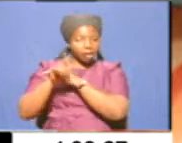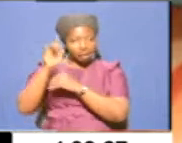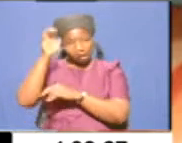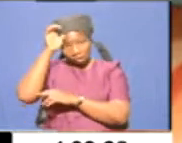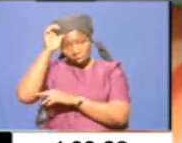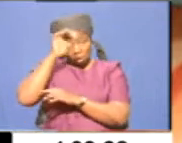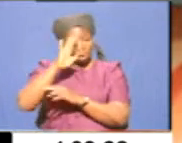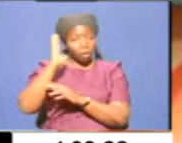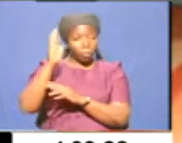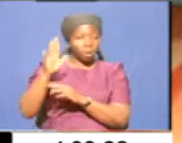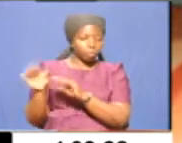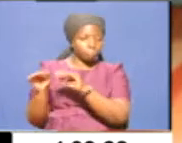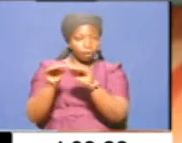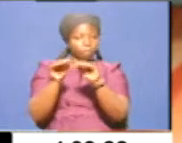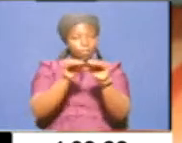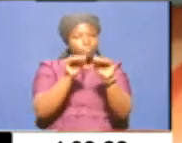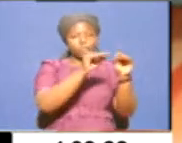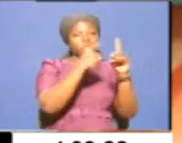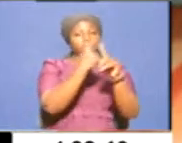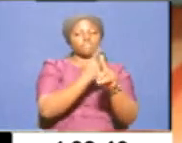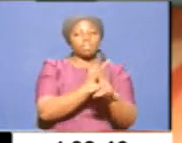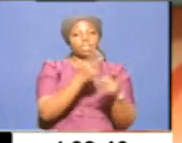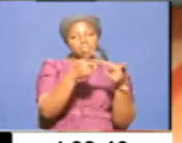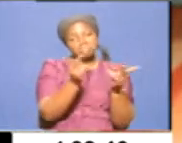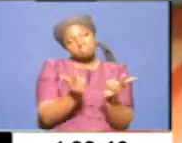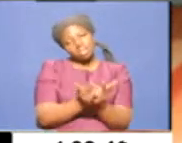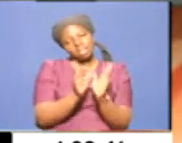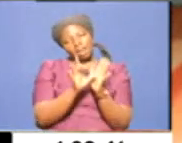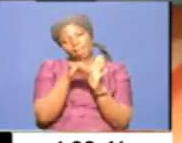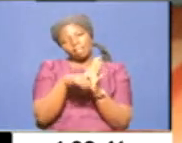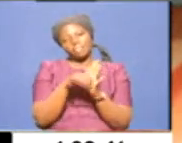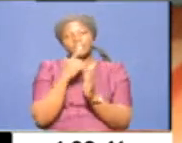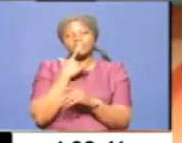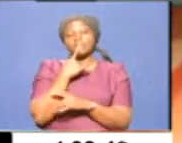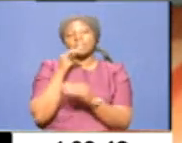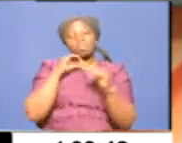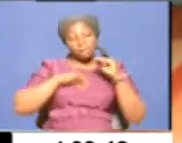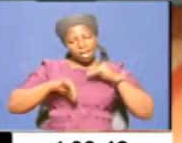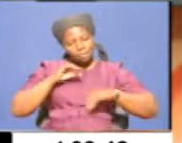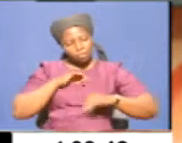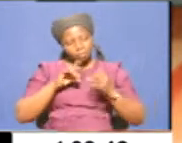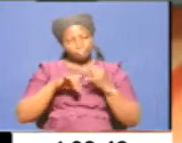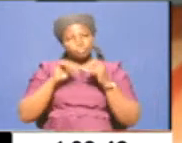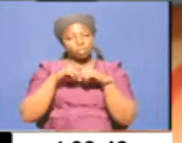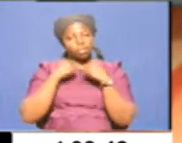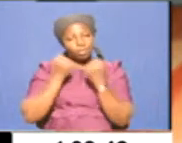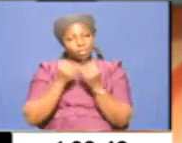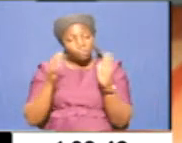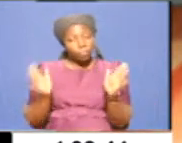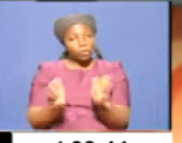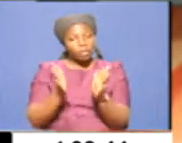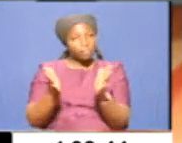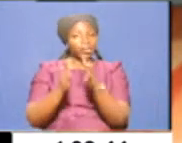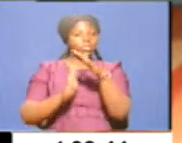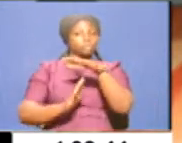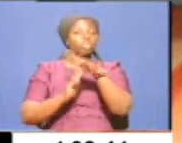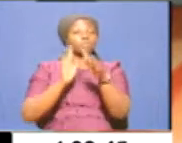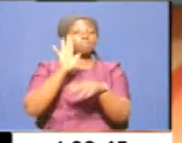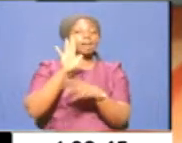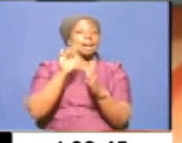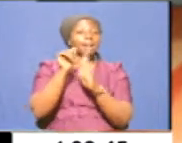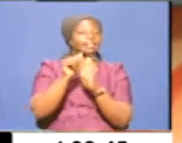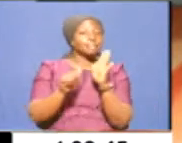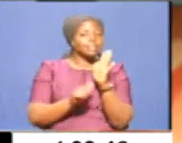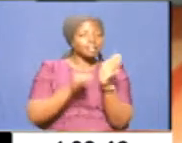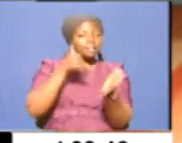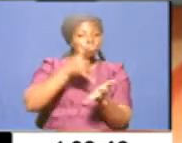number of locations thereafter. He says that corruption as well as social welfare are top of his agenda, including agriculture, to ensure